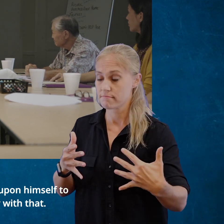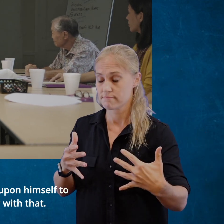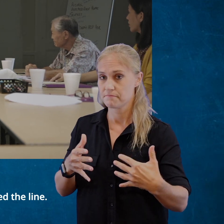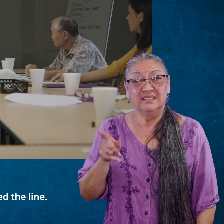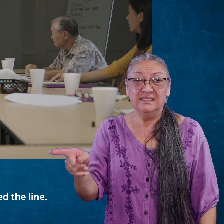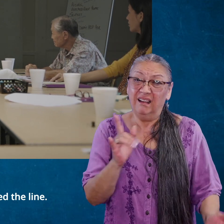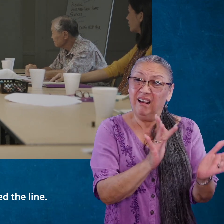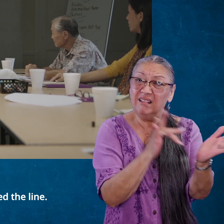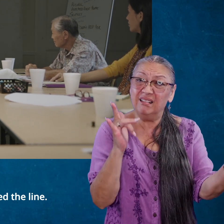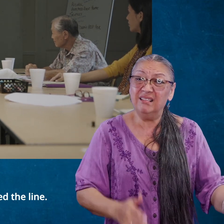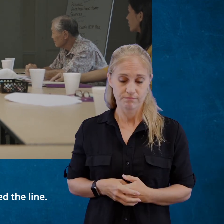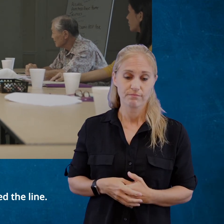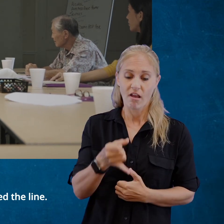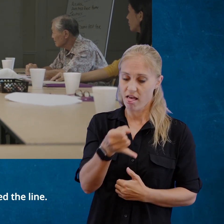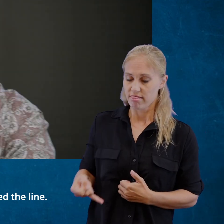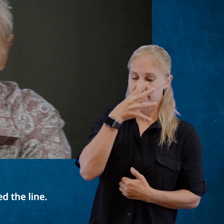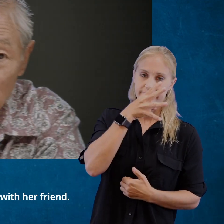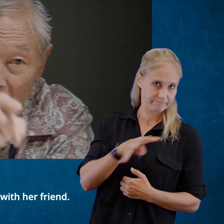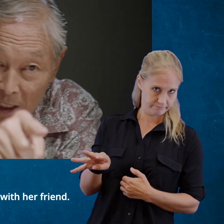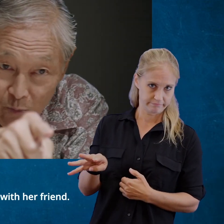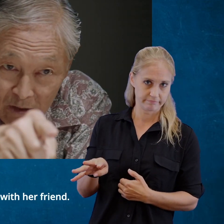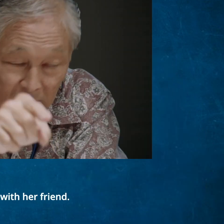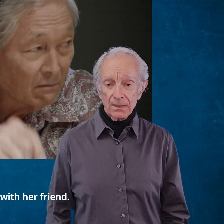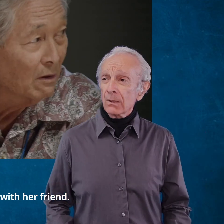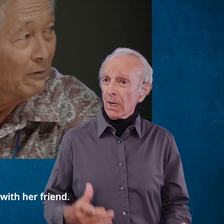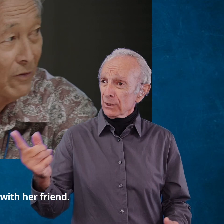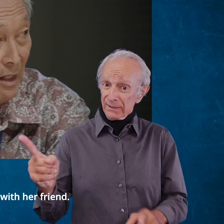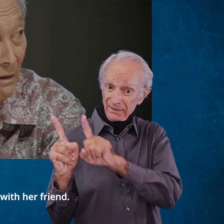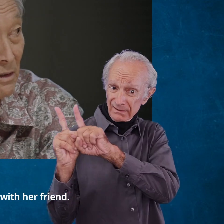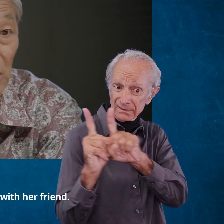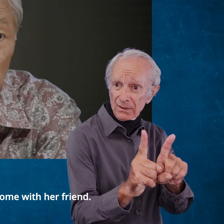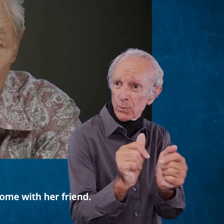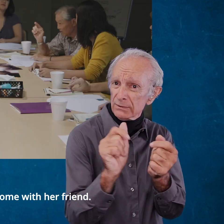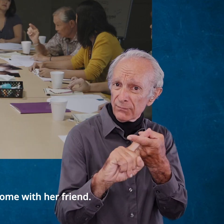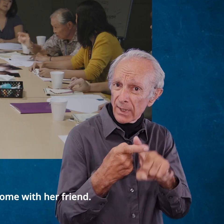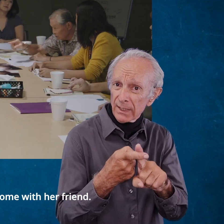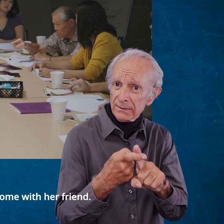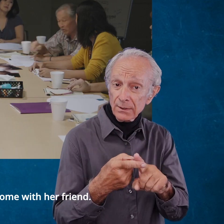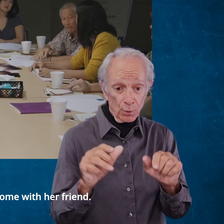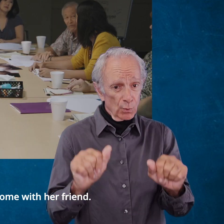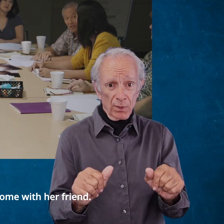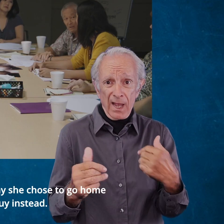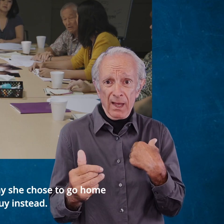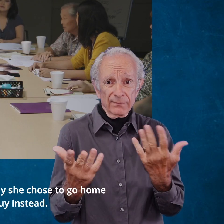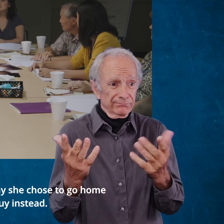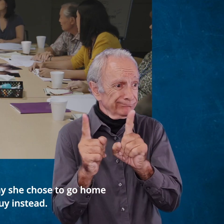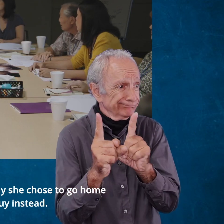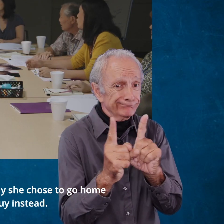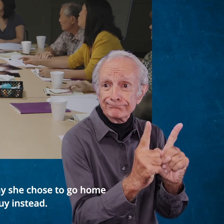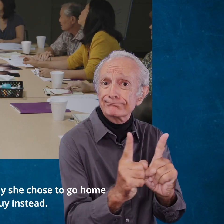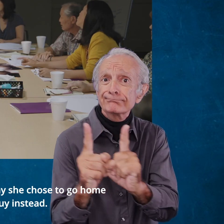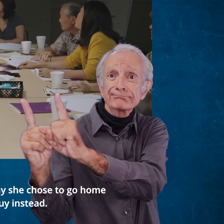So he crossed the line. He crossed the line, And But she came with her friend. She could have gone home with her friend. But we don't